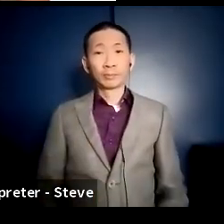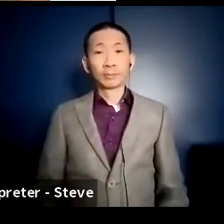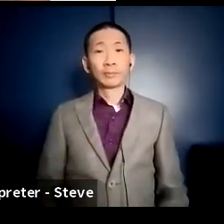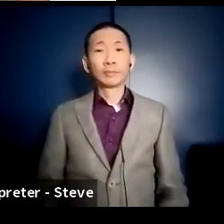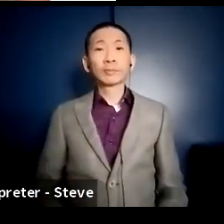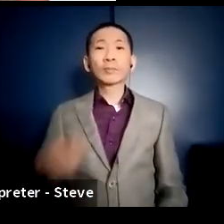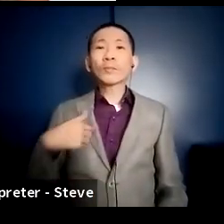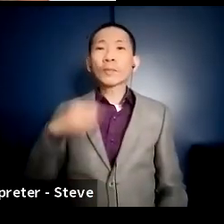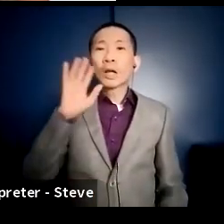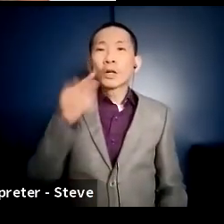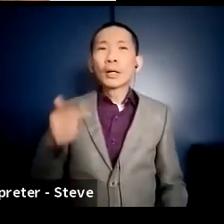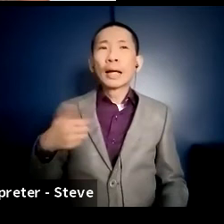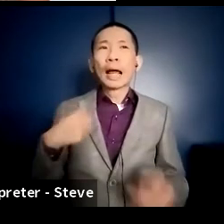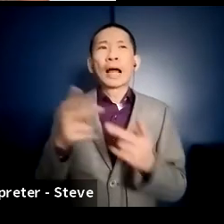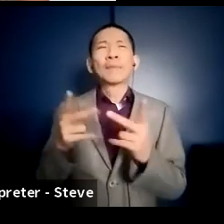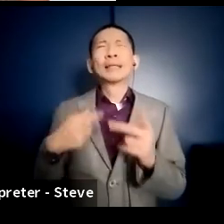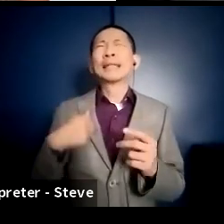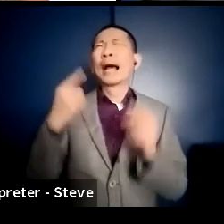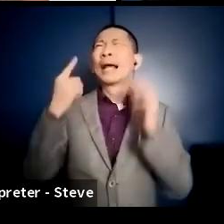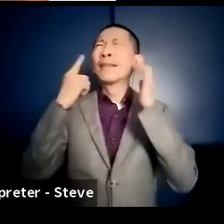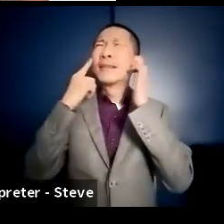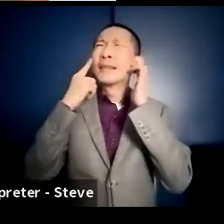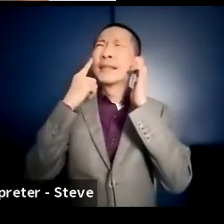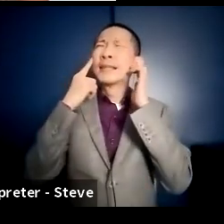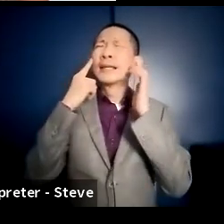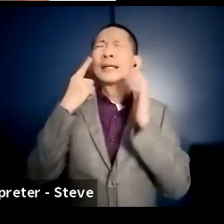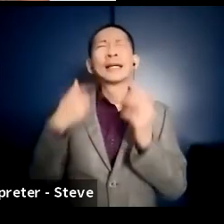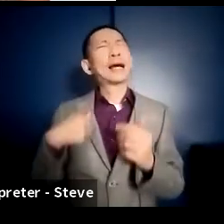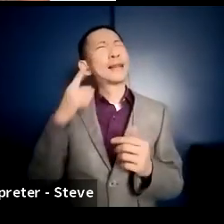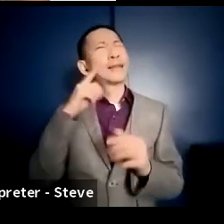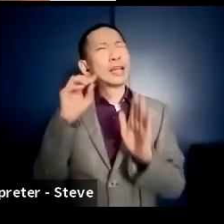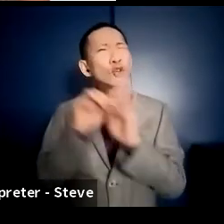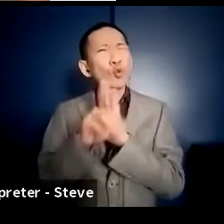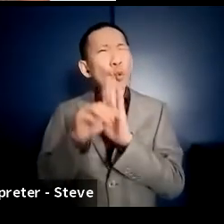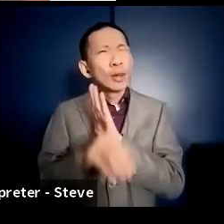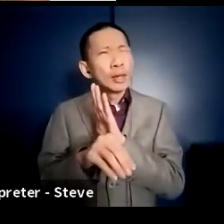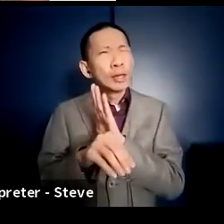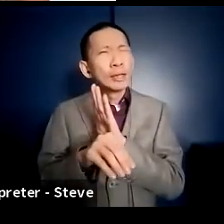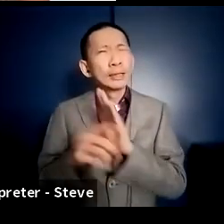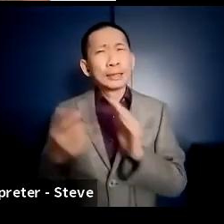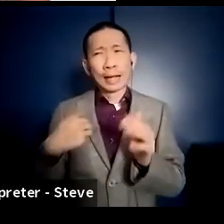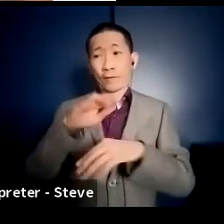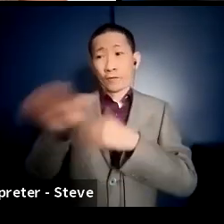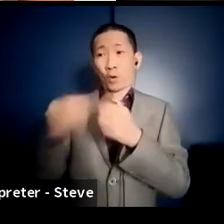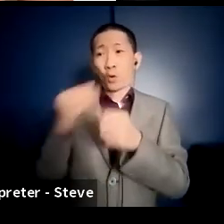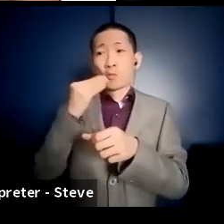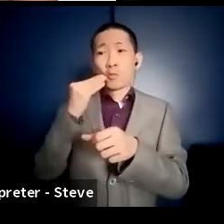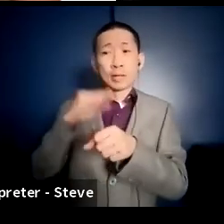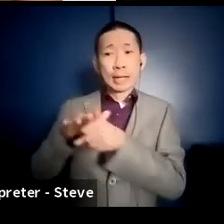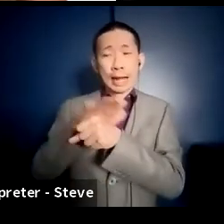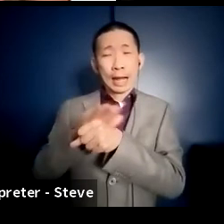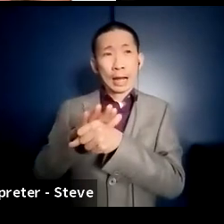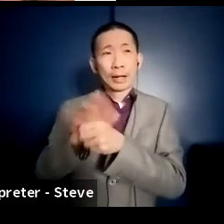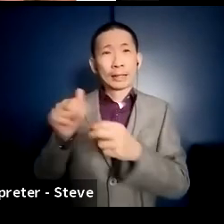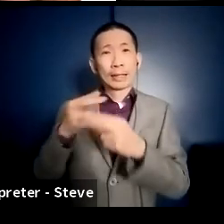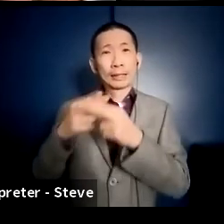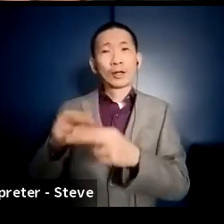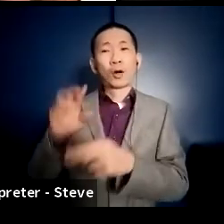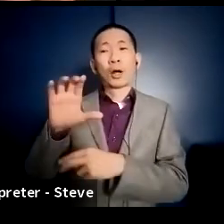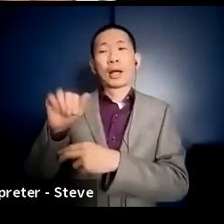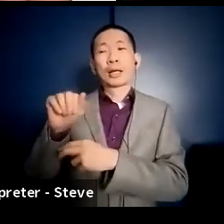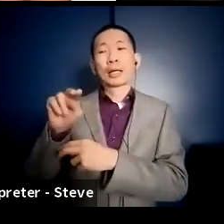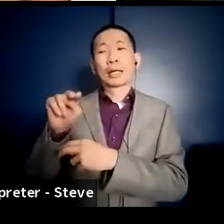there are places, I think it's in, I want to say New Orleans, that there's a whole neighborhood that's basically called Cancer Alley. And